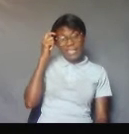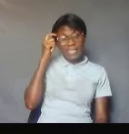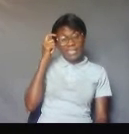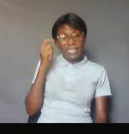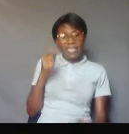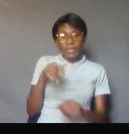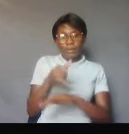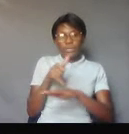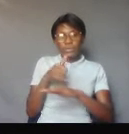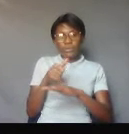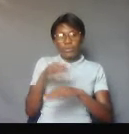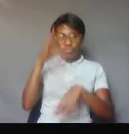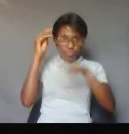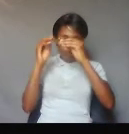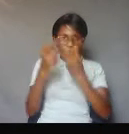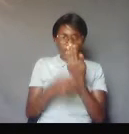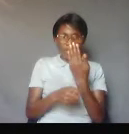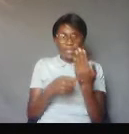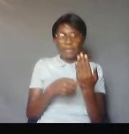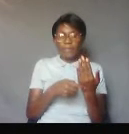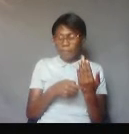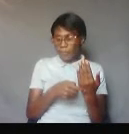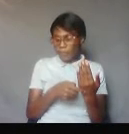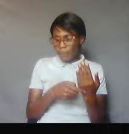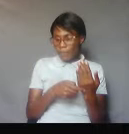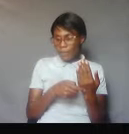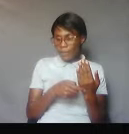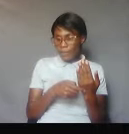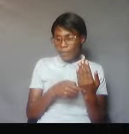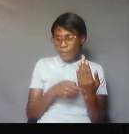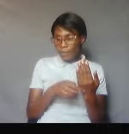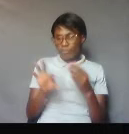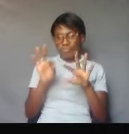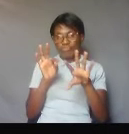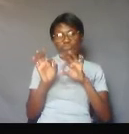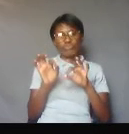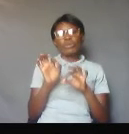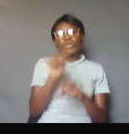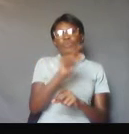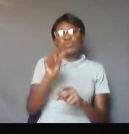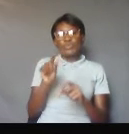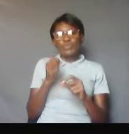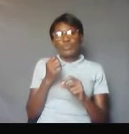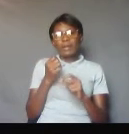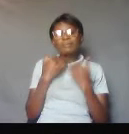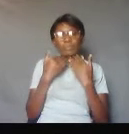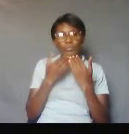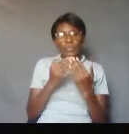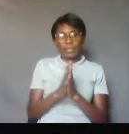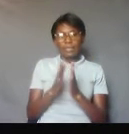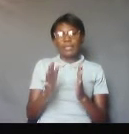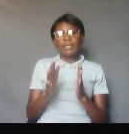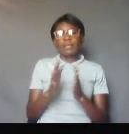theoretical insights that we bring to the table. And here we are indebted to our very creative